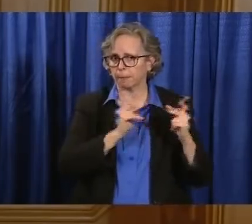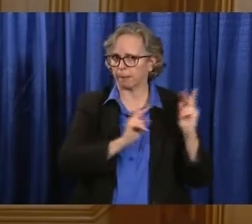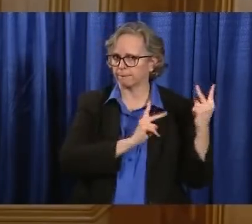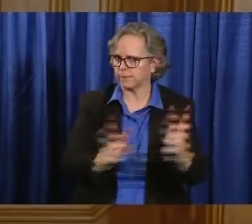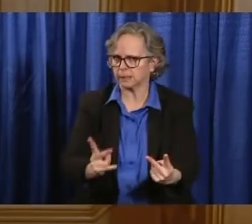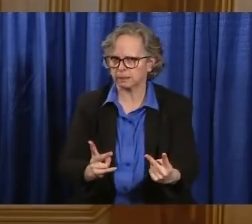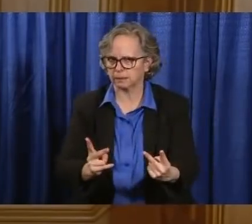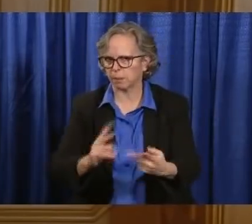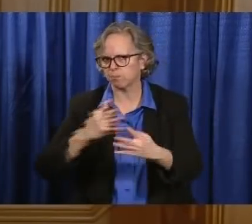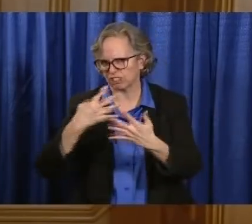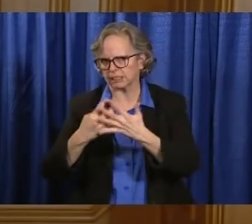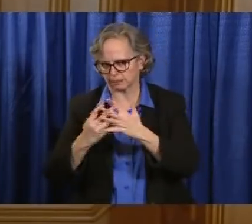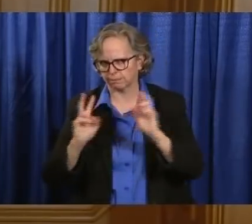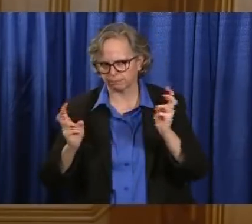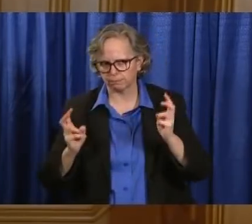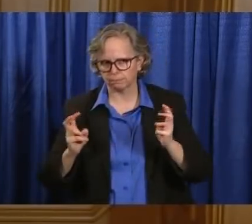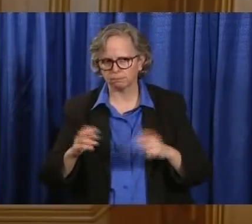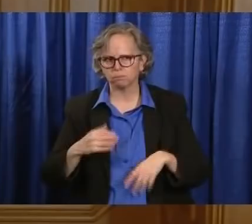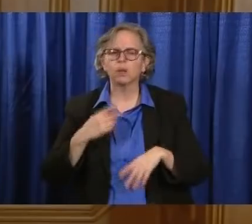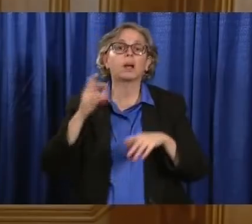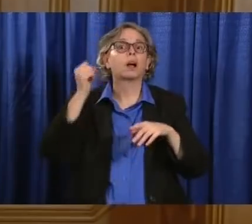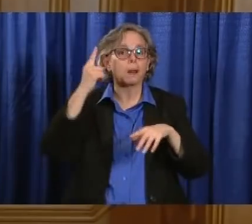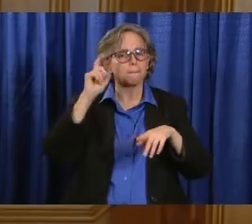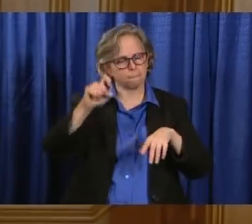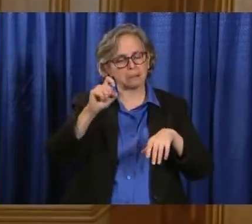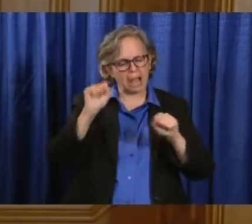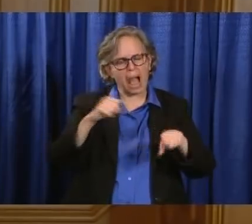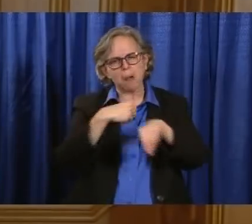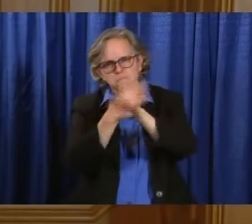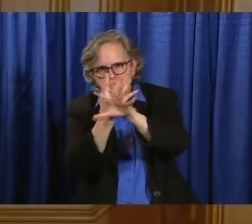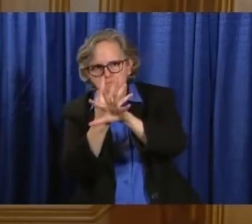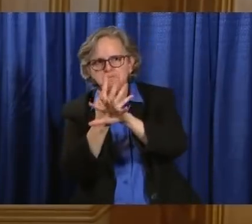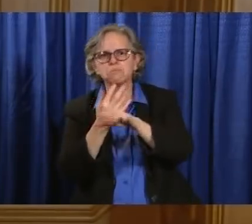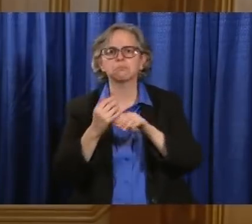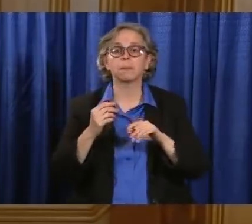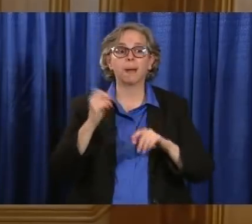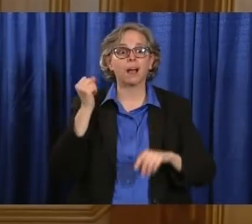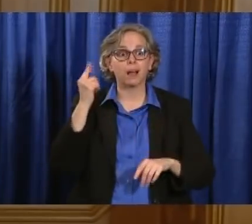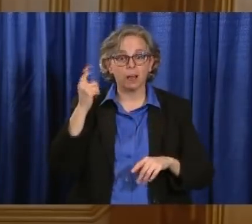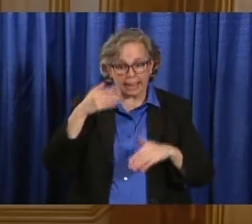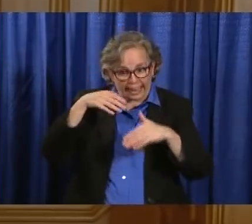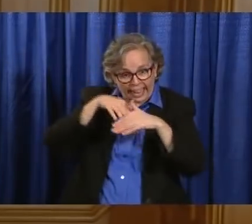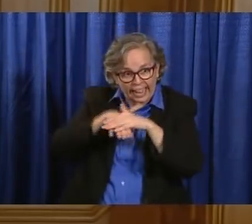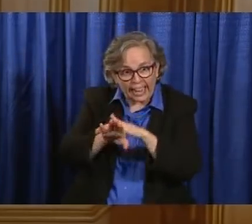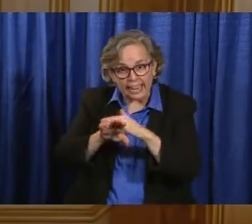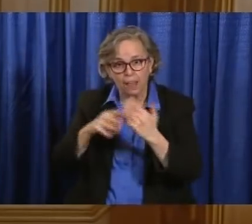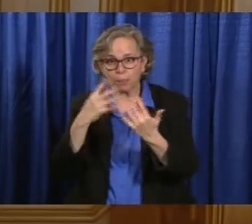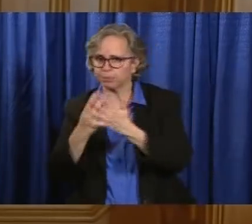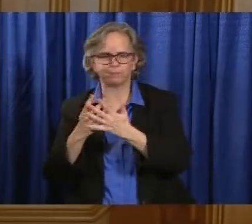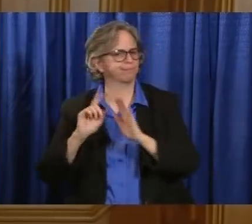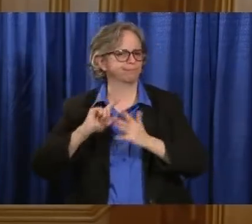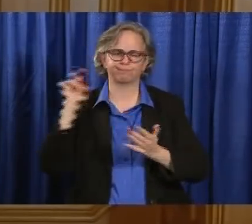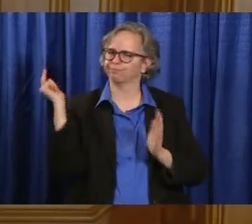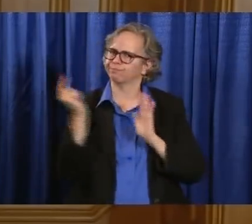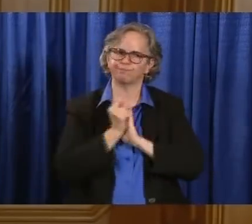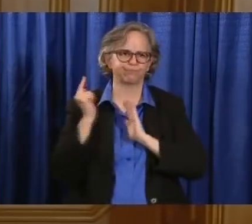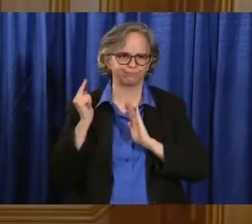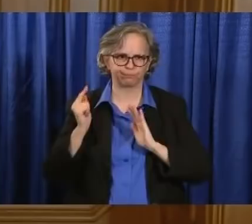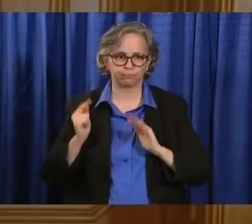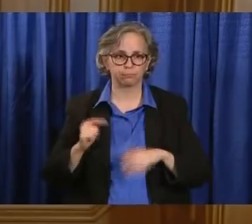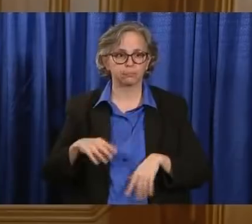except virtual visiting, but no in-person visiting into our prisons. All employees are screened every